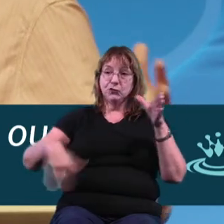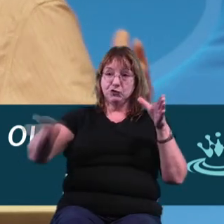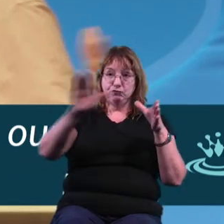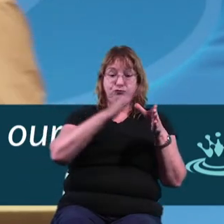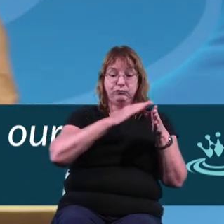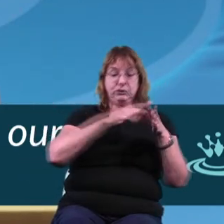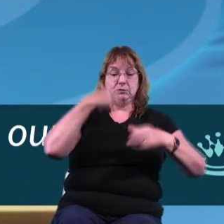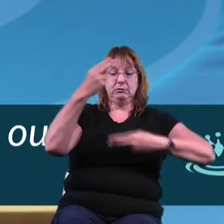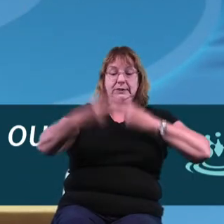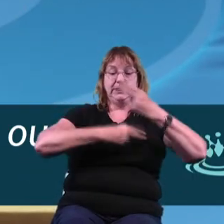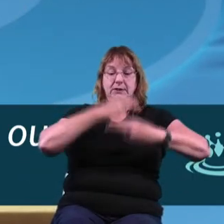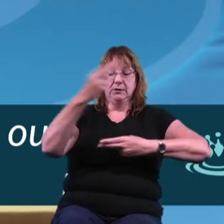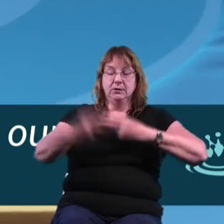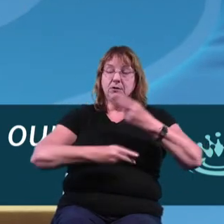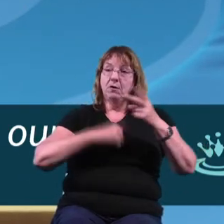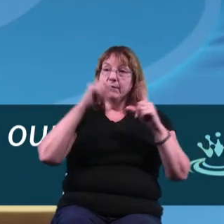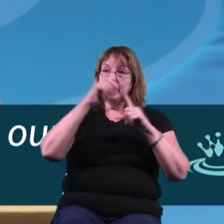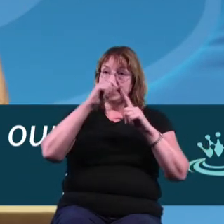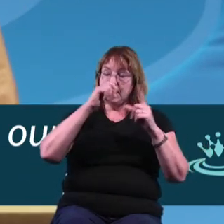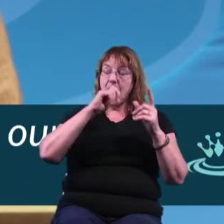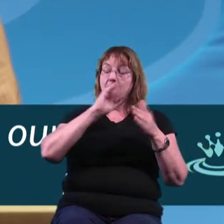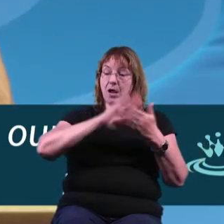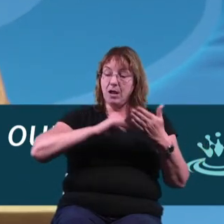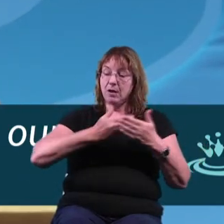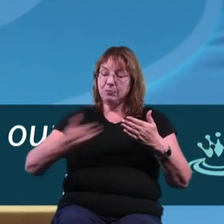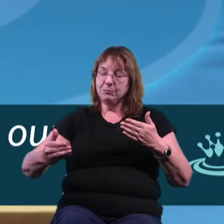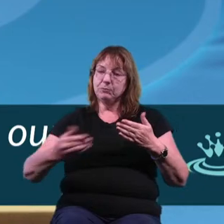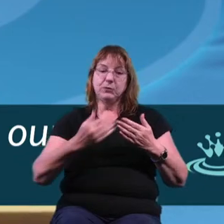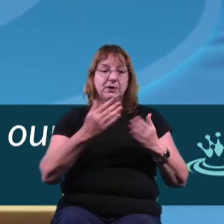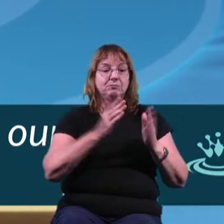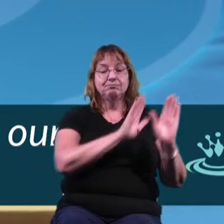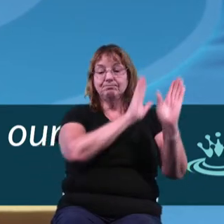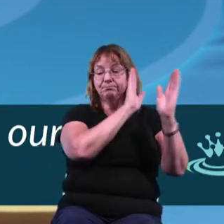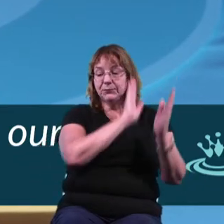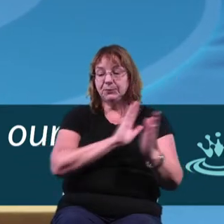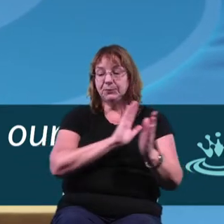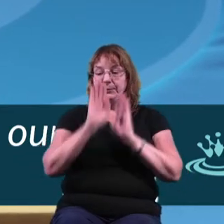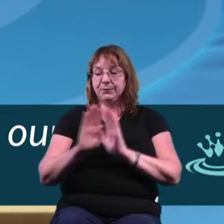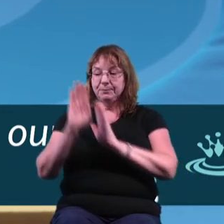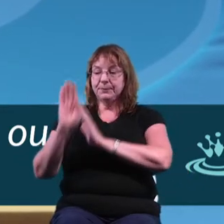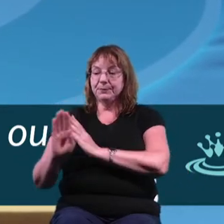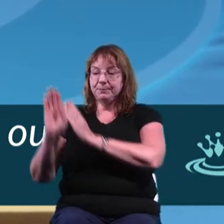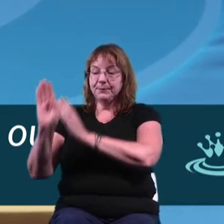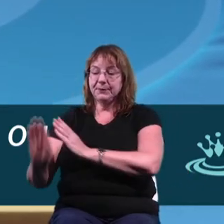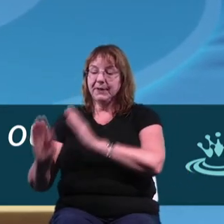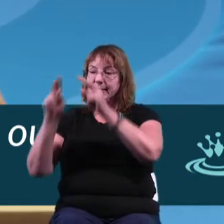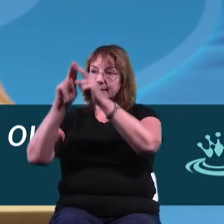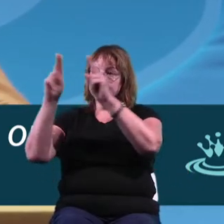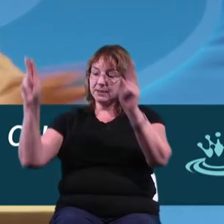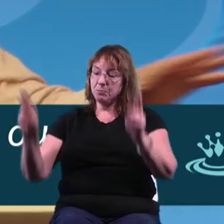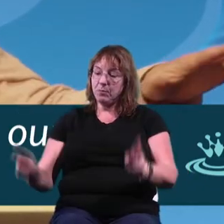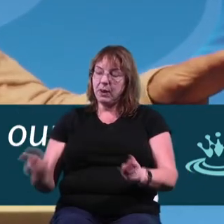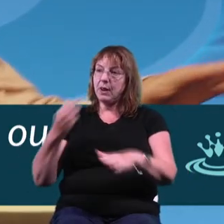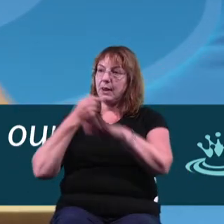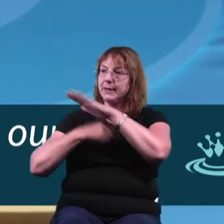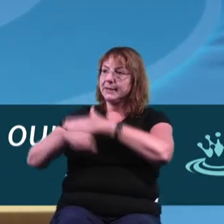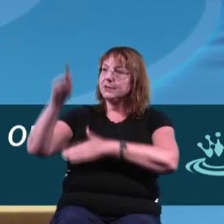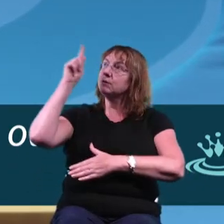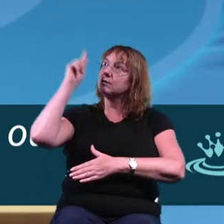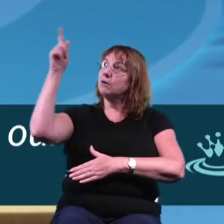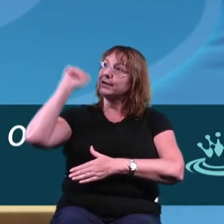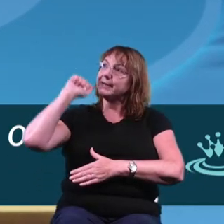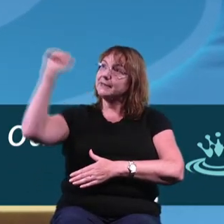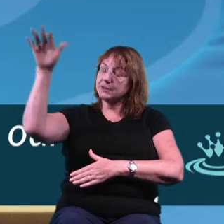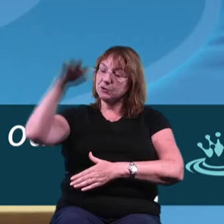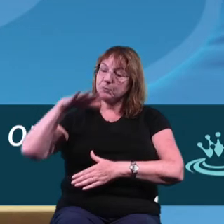this psalm were processing into the temple, coming into God's presence. And so the mood